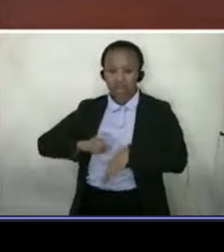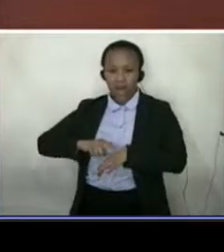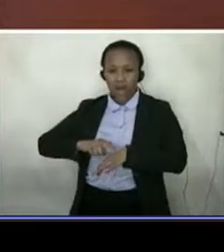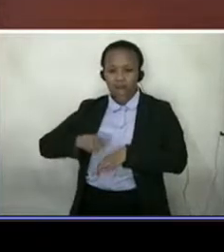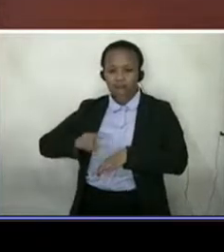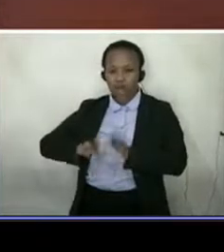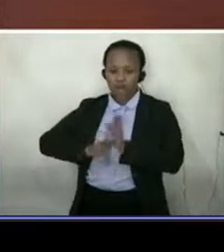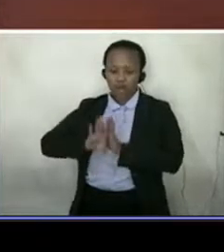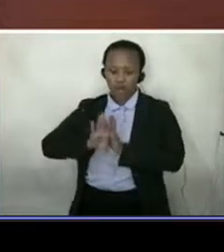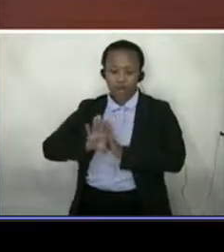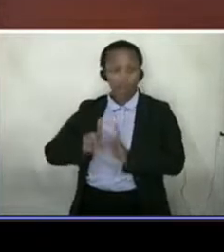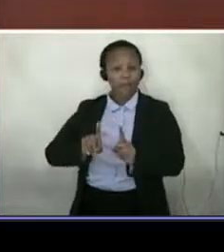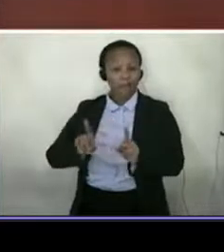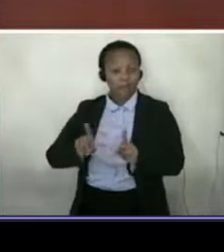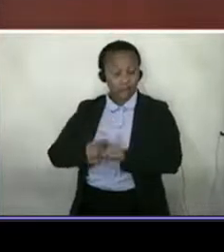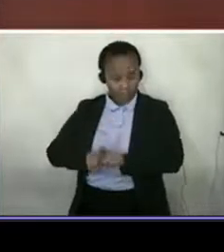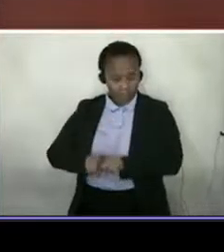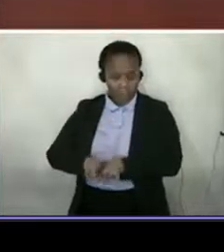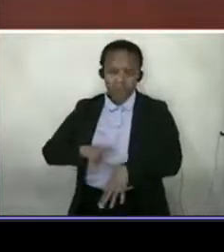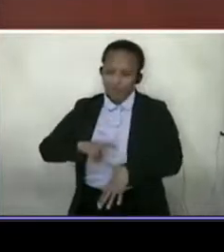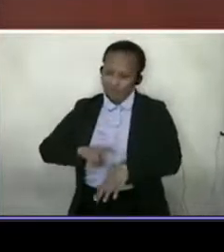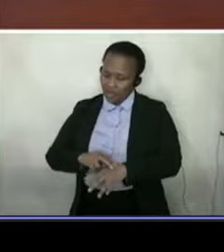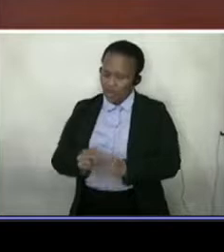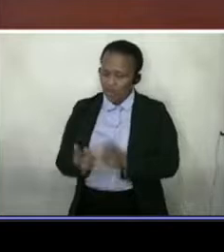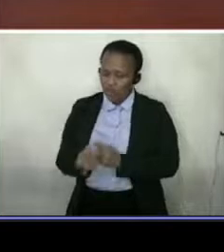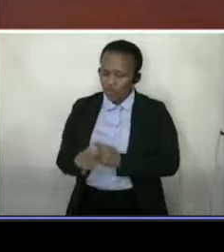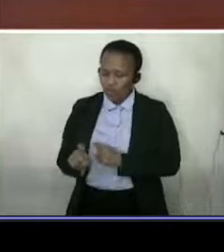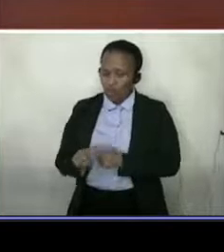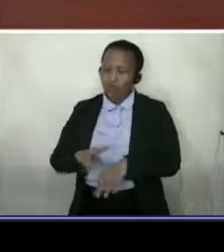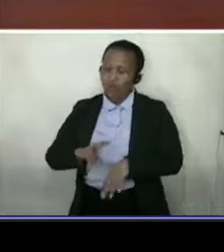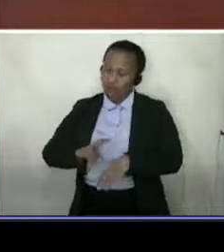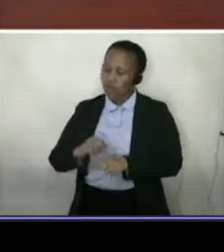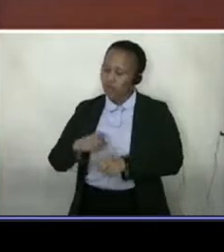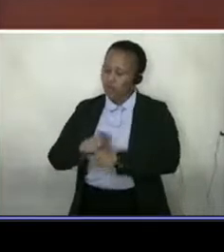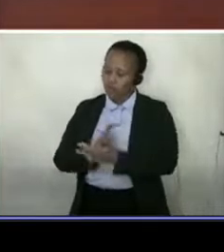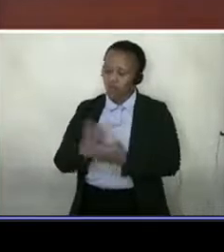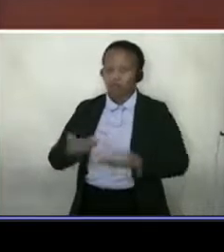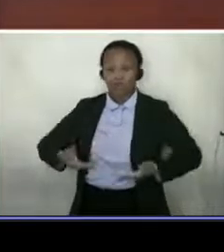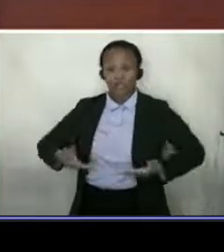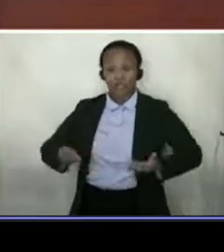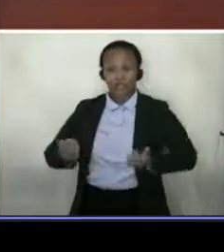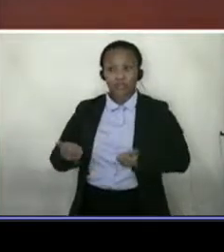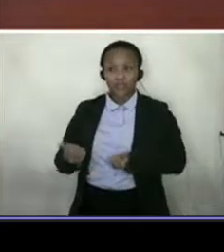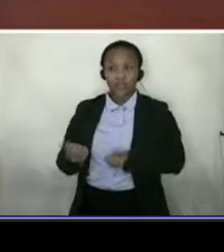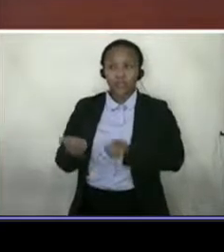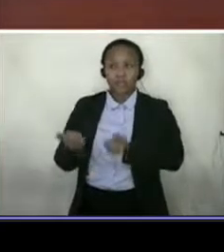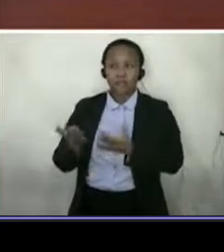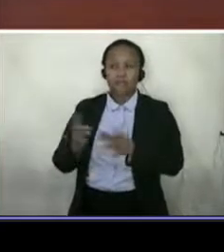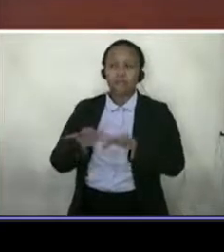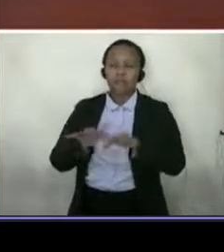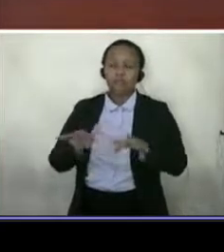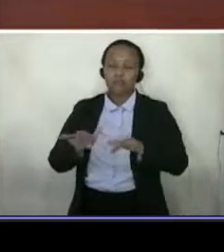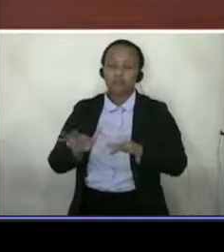need to accelerate the tempo to deliver services to our people. We should have a well-structured, internal, cohesive,